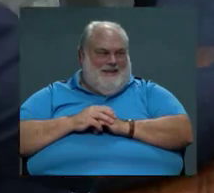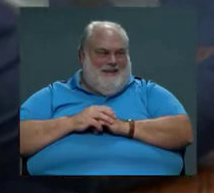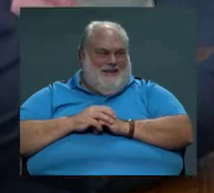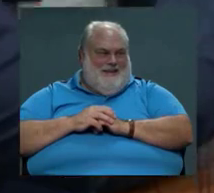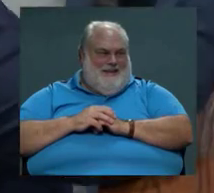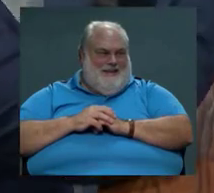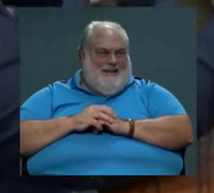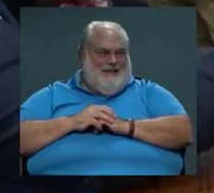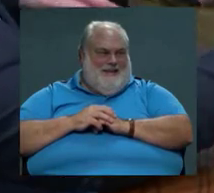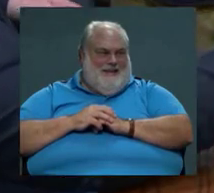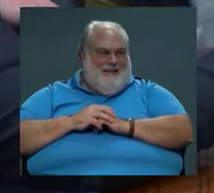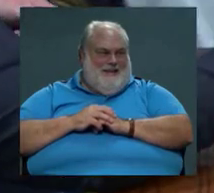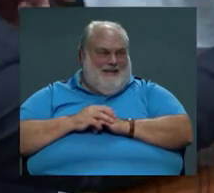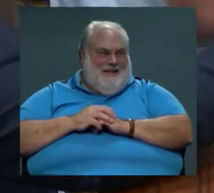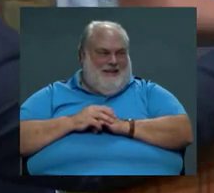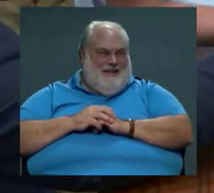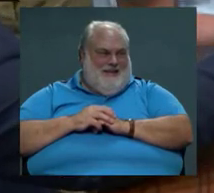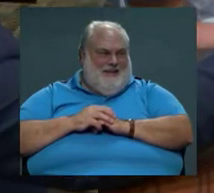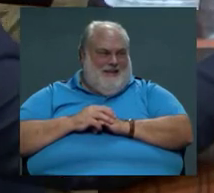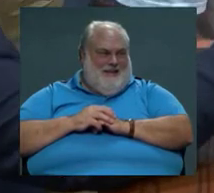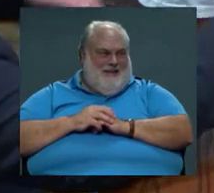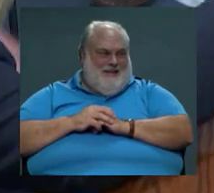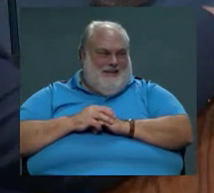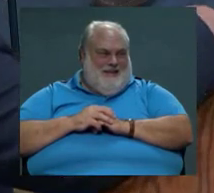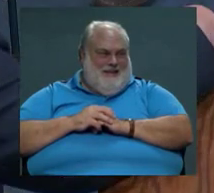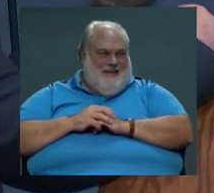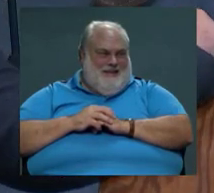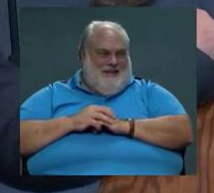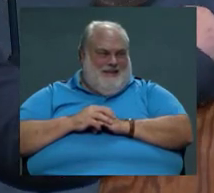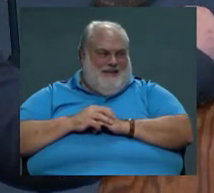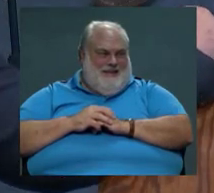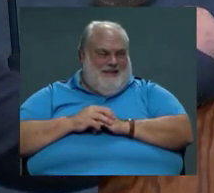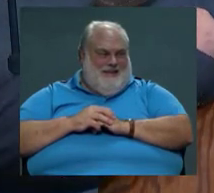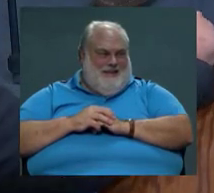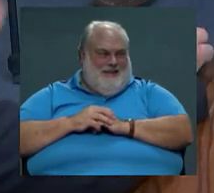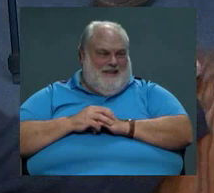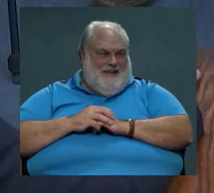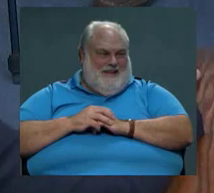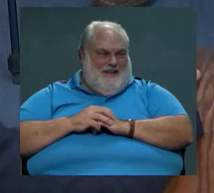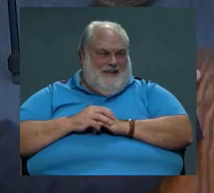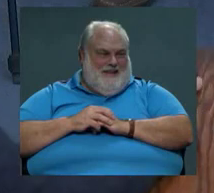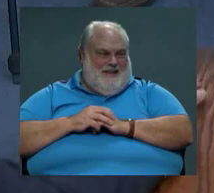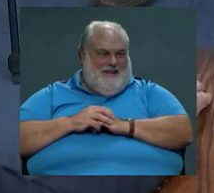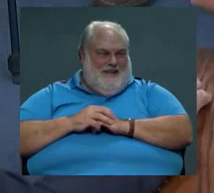right. No, turn around. Sorry. Speak to the microphone. Mic, all right. You guys watch.